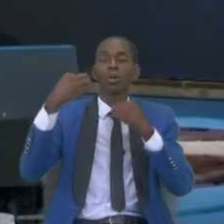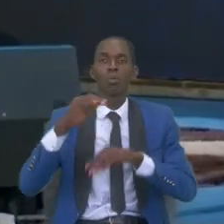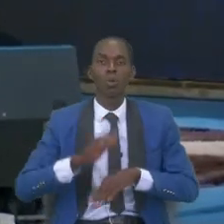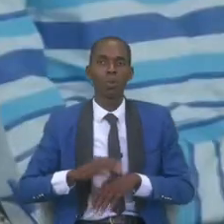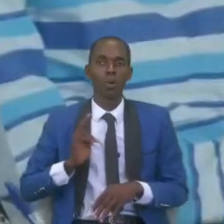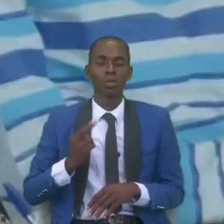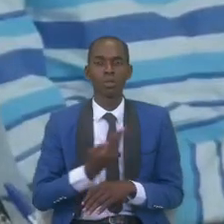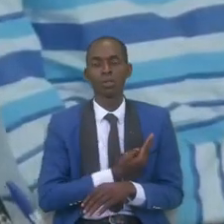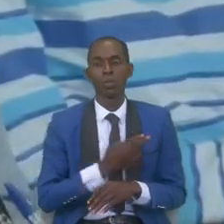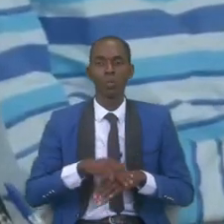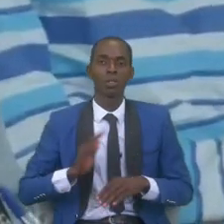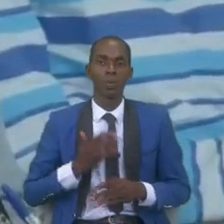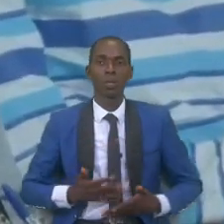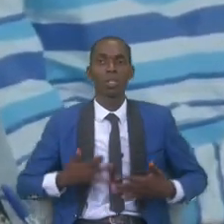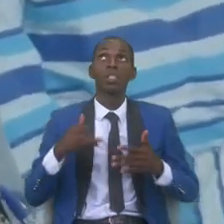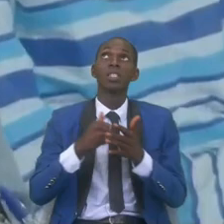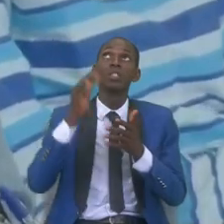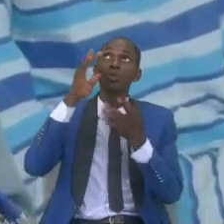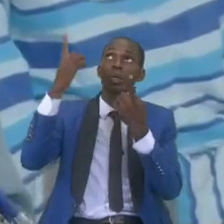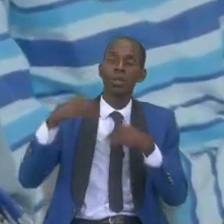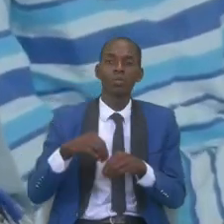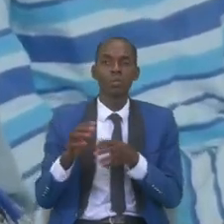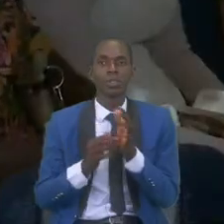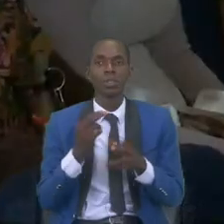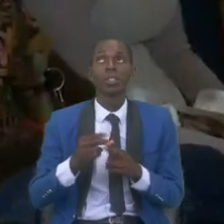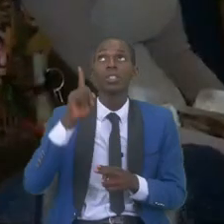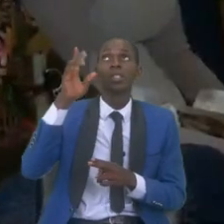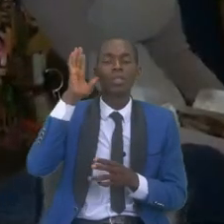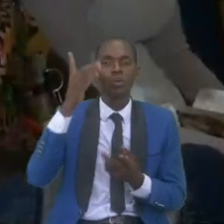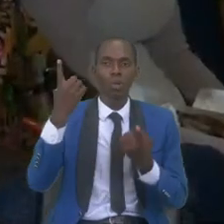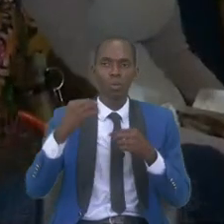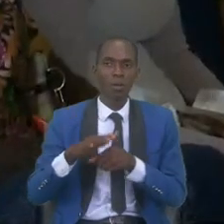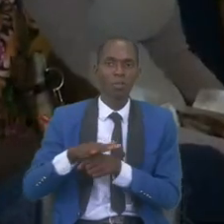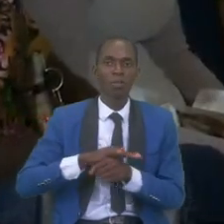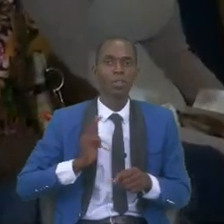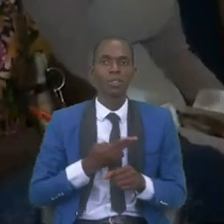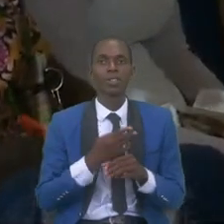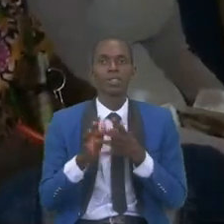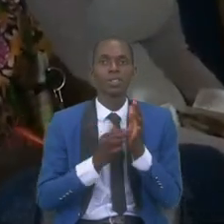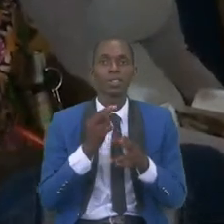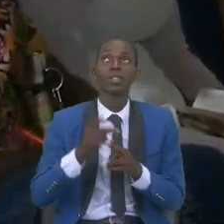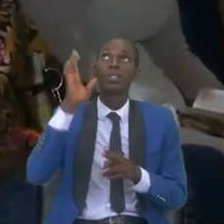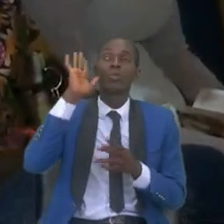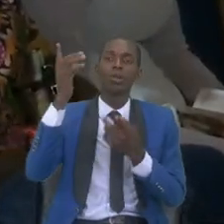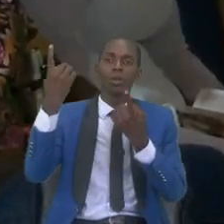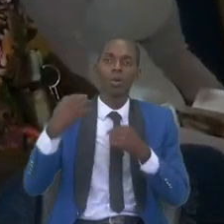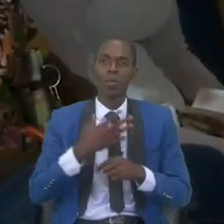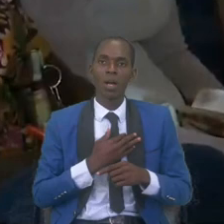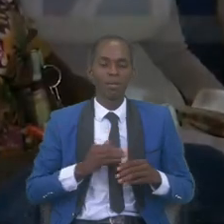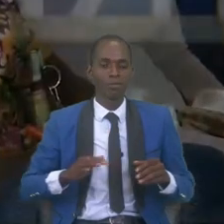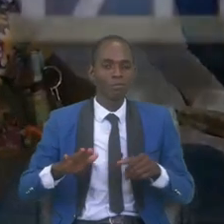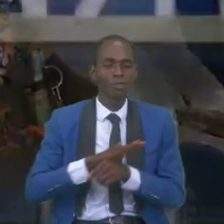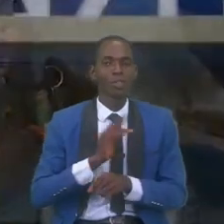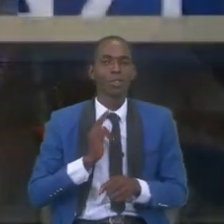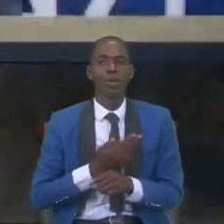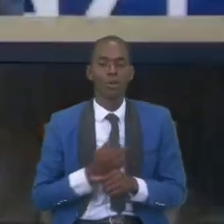our lives. It will come. It will saturate us. It will baptize us. It will immerse us in